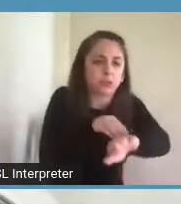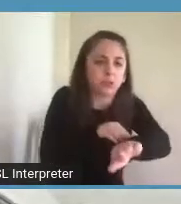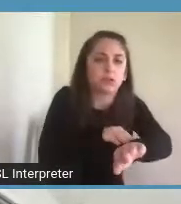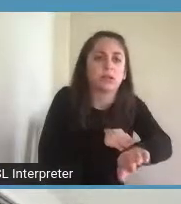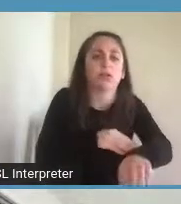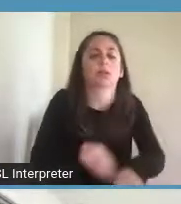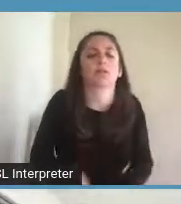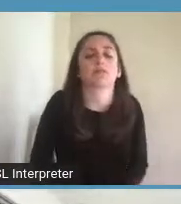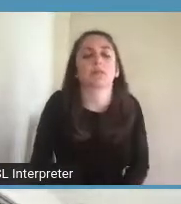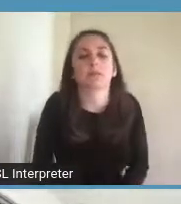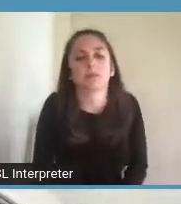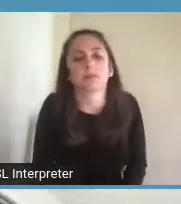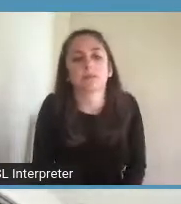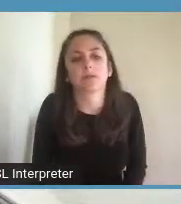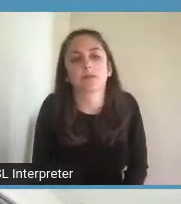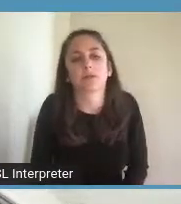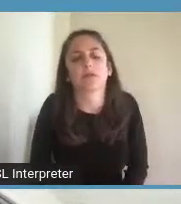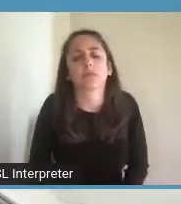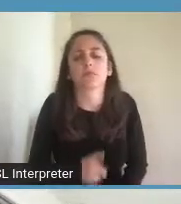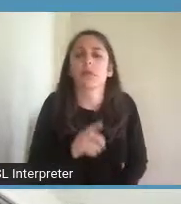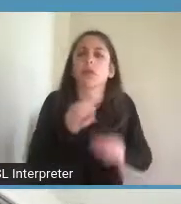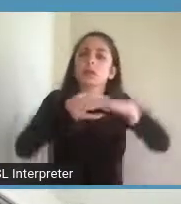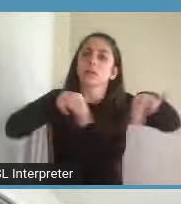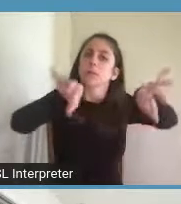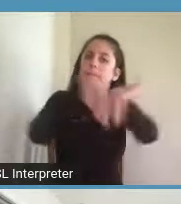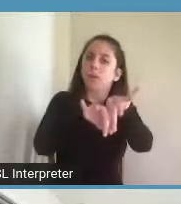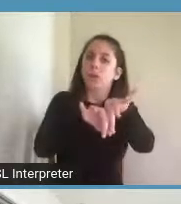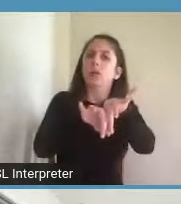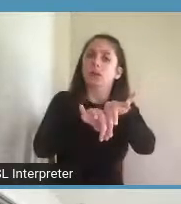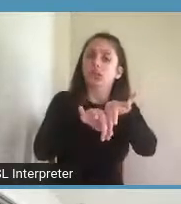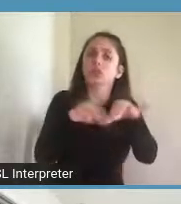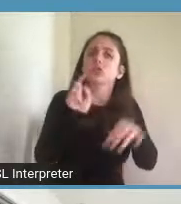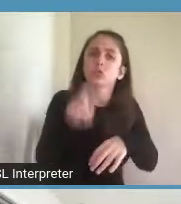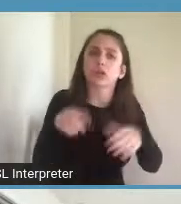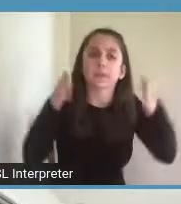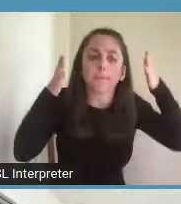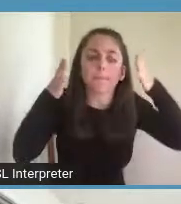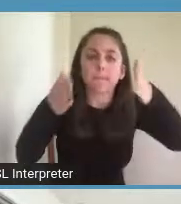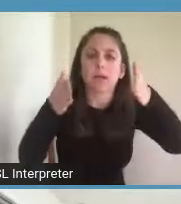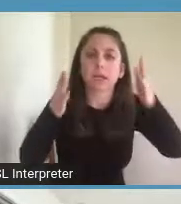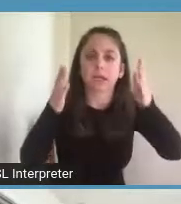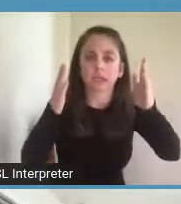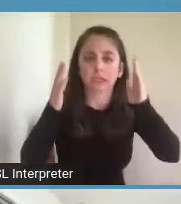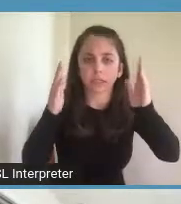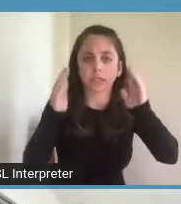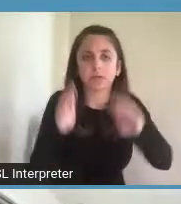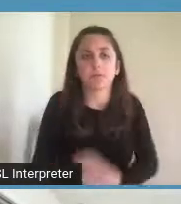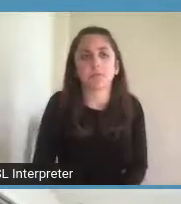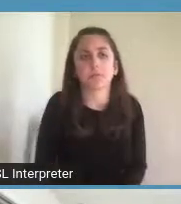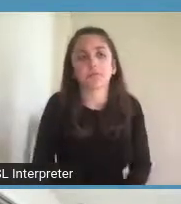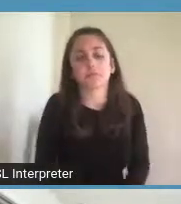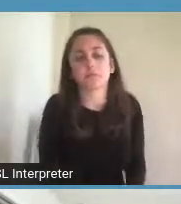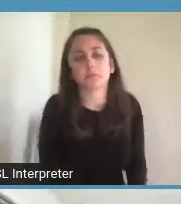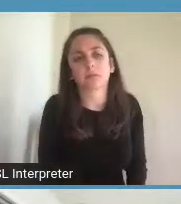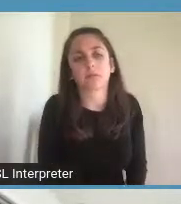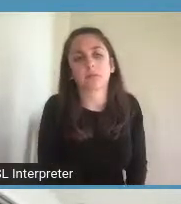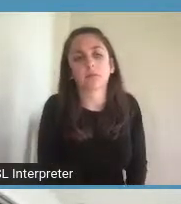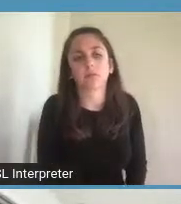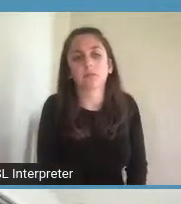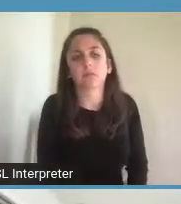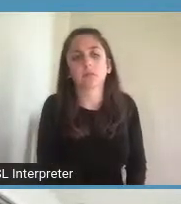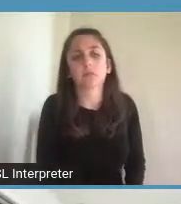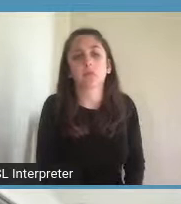the results. So this is a really important metric to pay attention to. And what you'll get is a lot of, in addition to